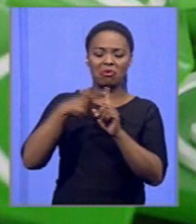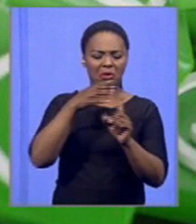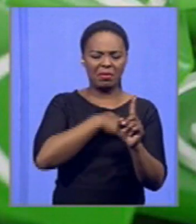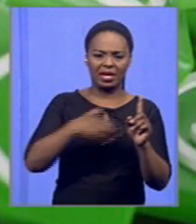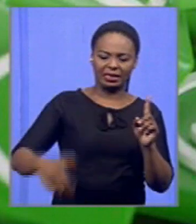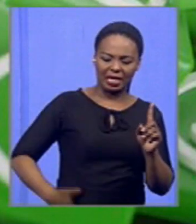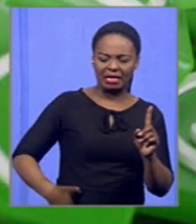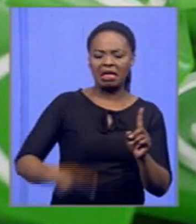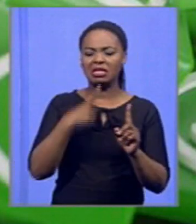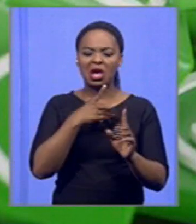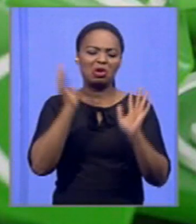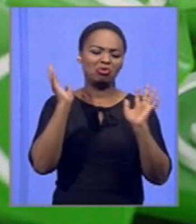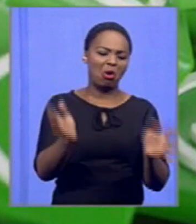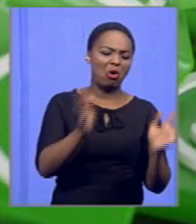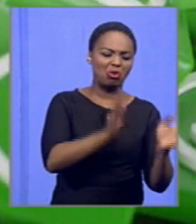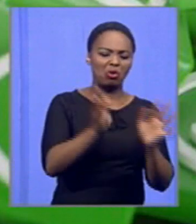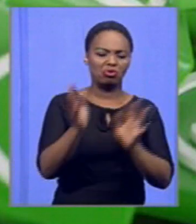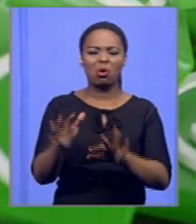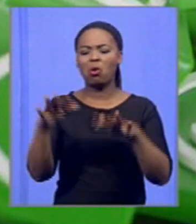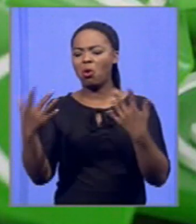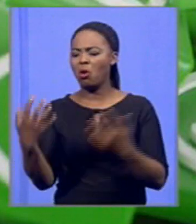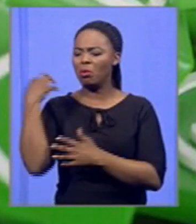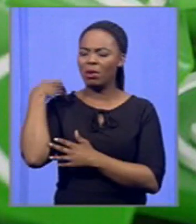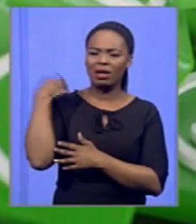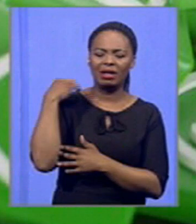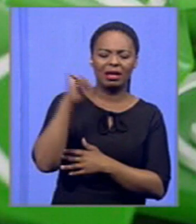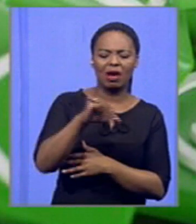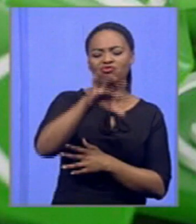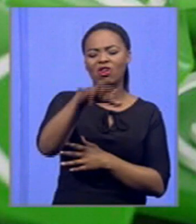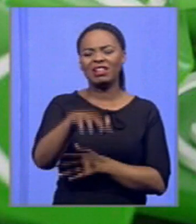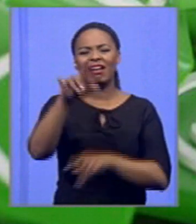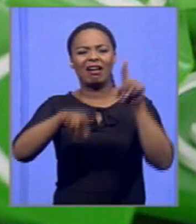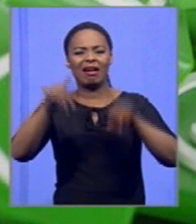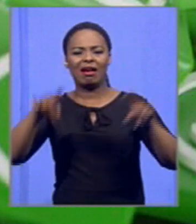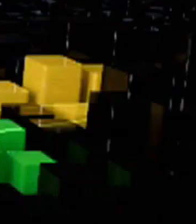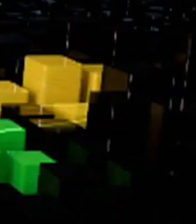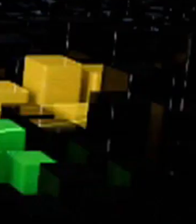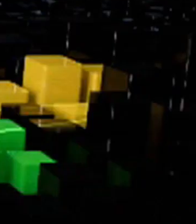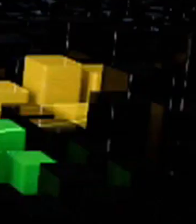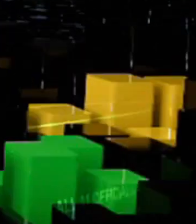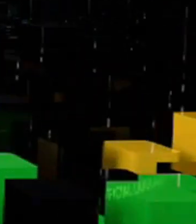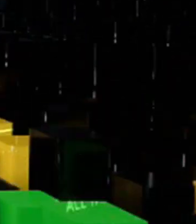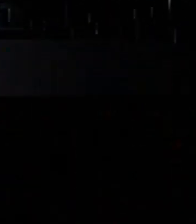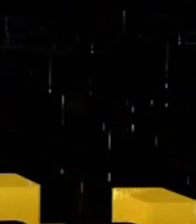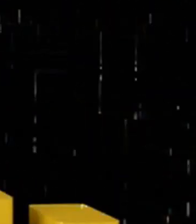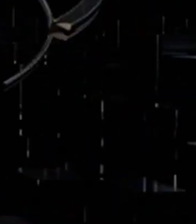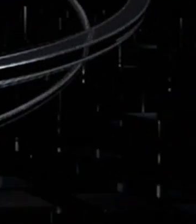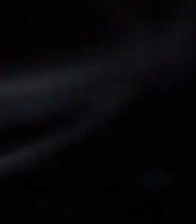moporesidente goba ditonakgolo tša diprofense tša go fapafapana.